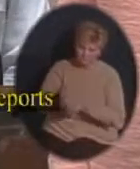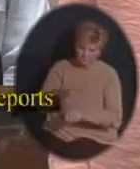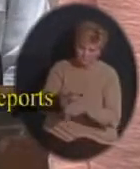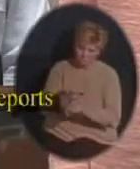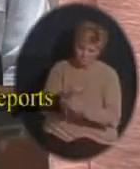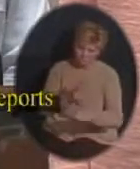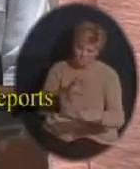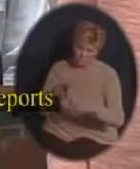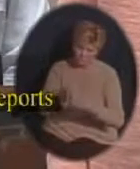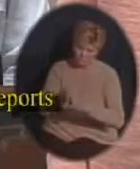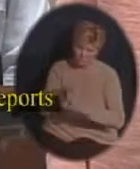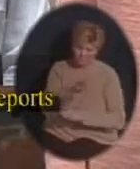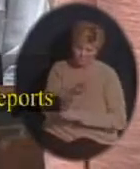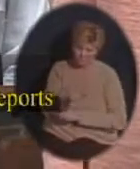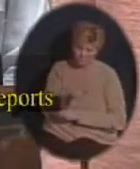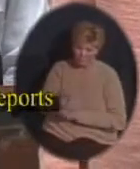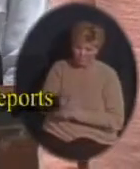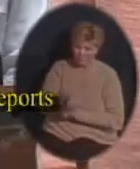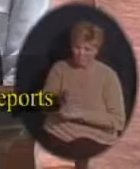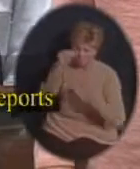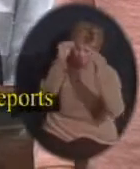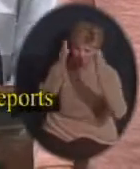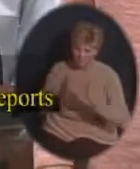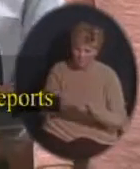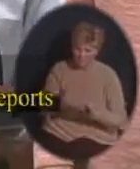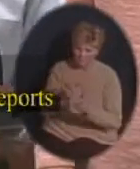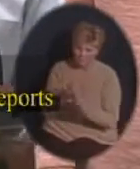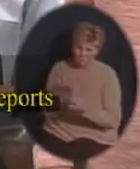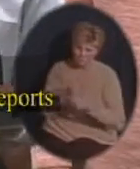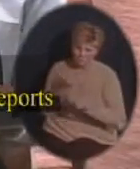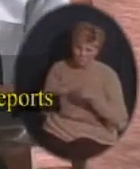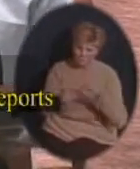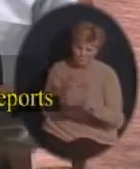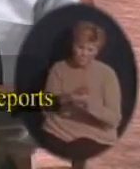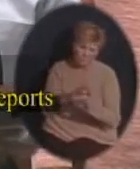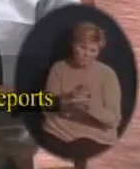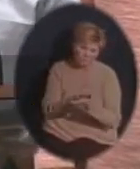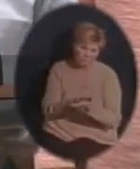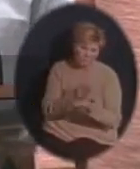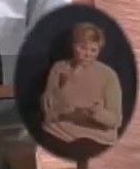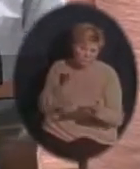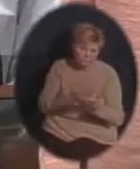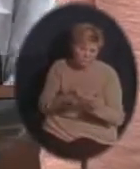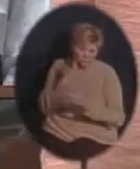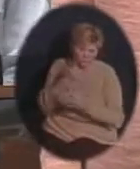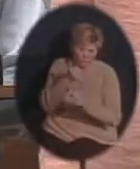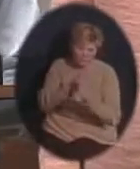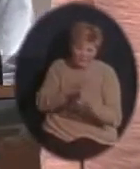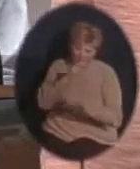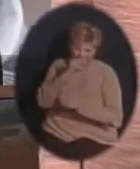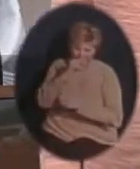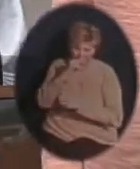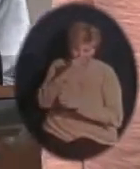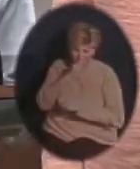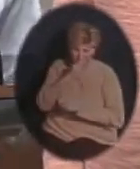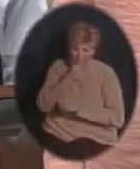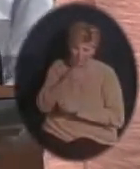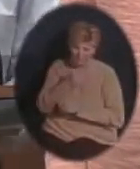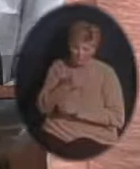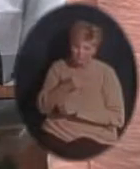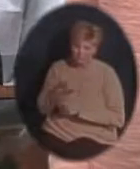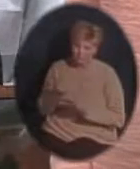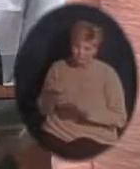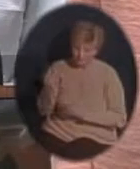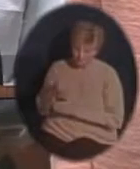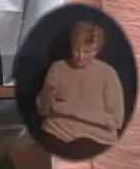make public schools great for every child. While it does take a lot of people to make each public school succeed, National